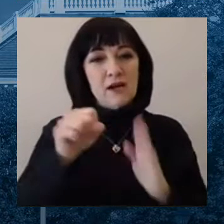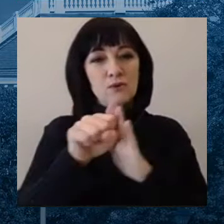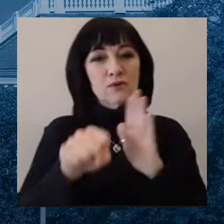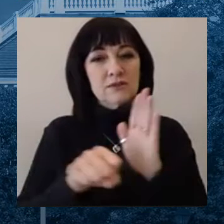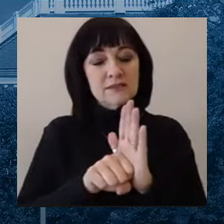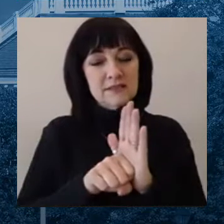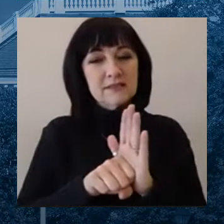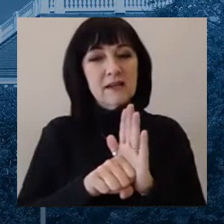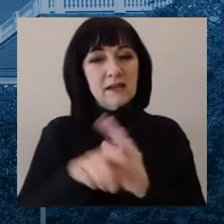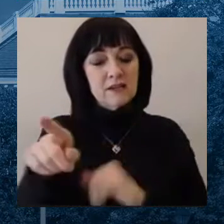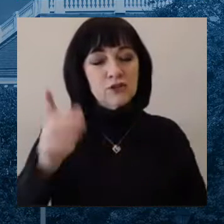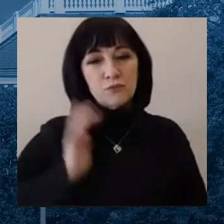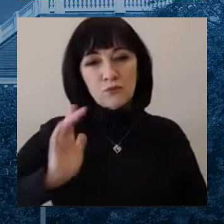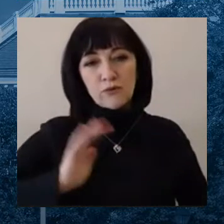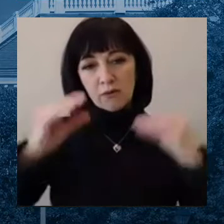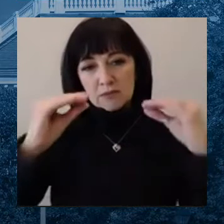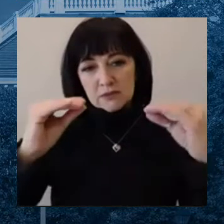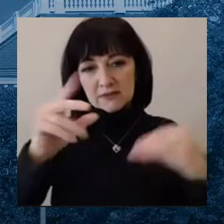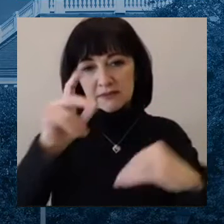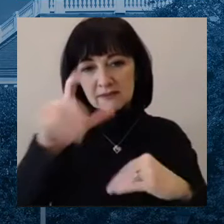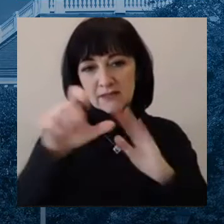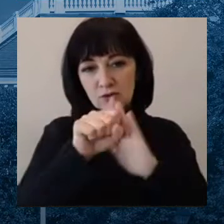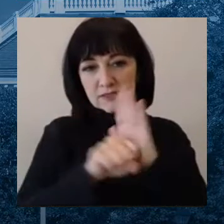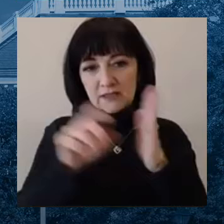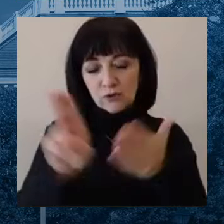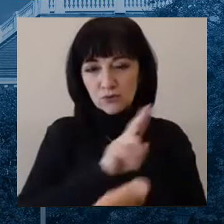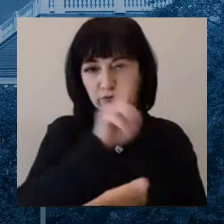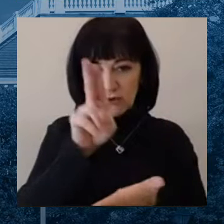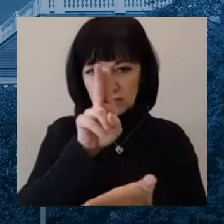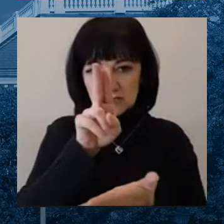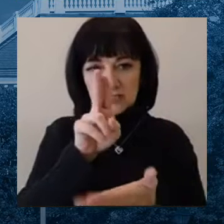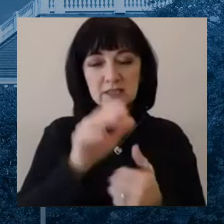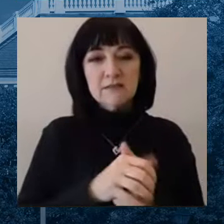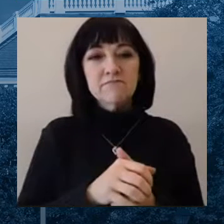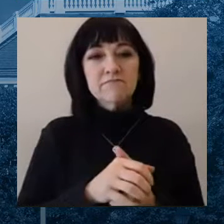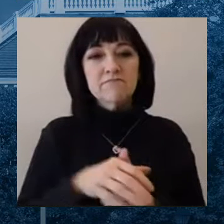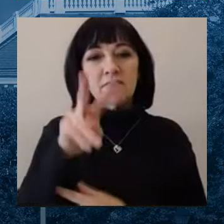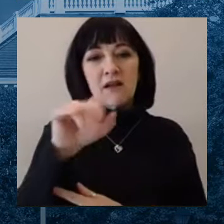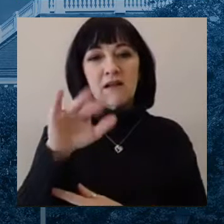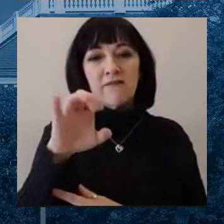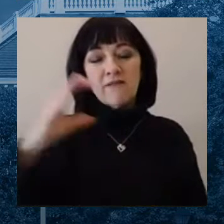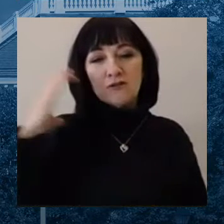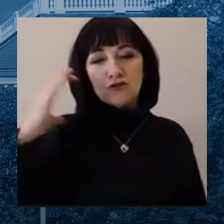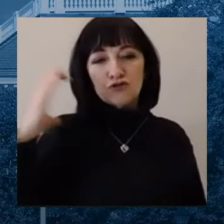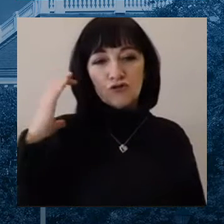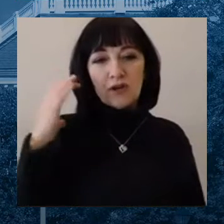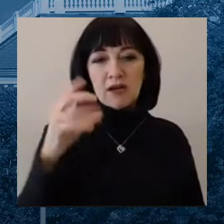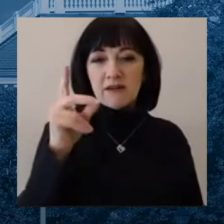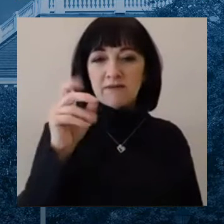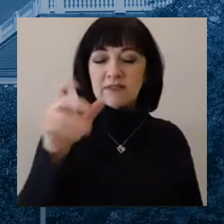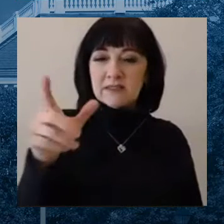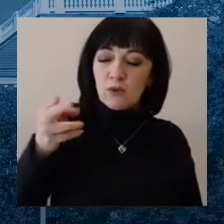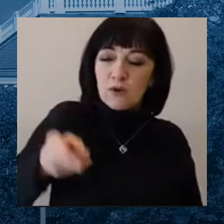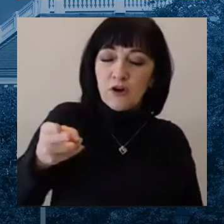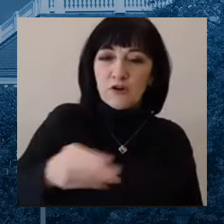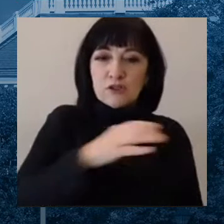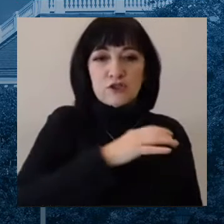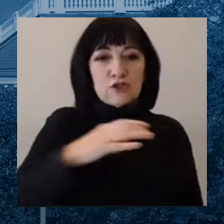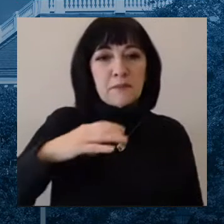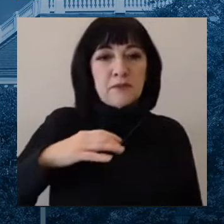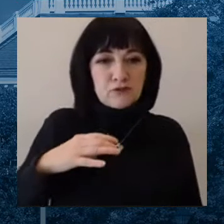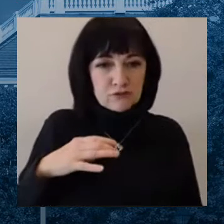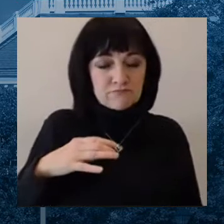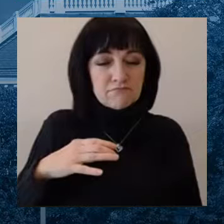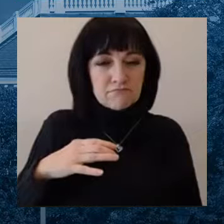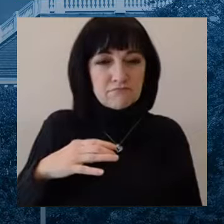former professor at Delaware State University, the vice chair of our Delaware Heritage Commission,